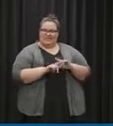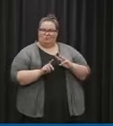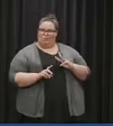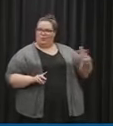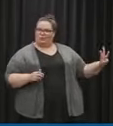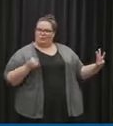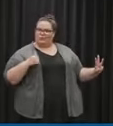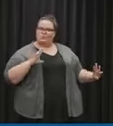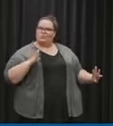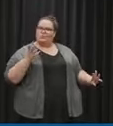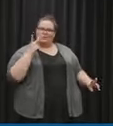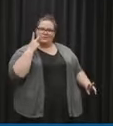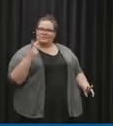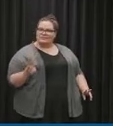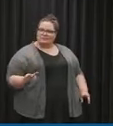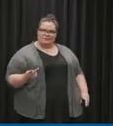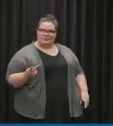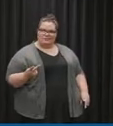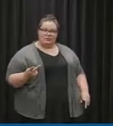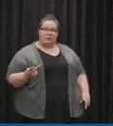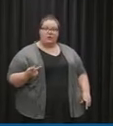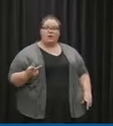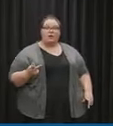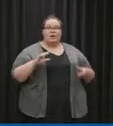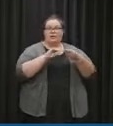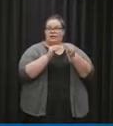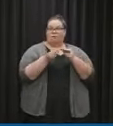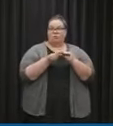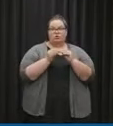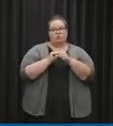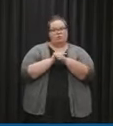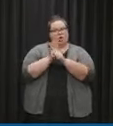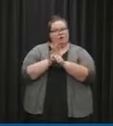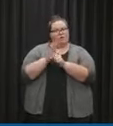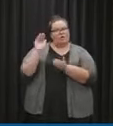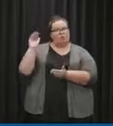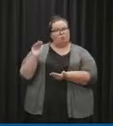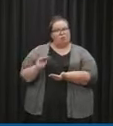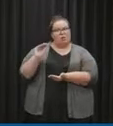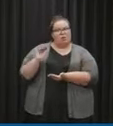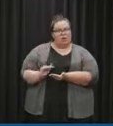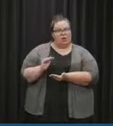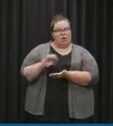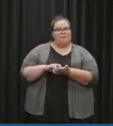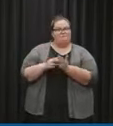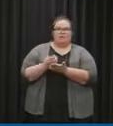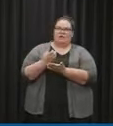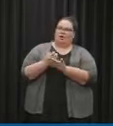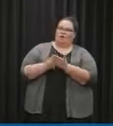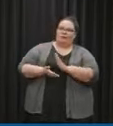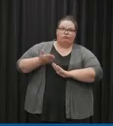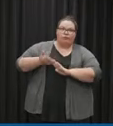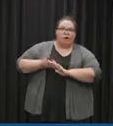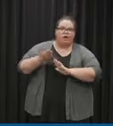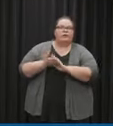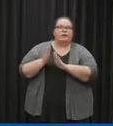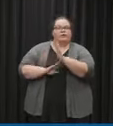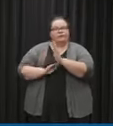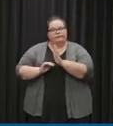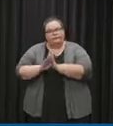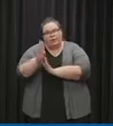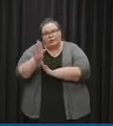of COVID-19 low enough to continue to have the open socioeconomic state that we're in right now in